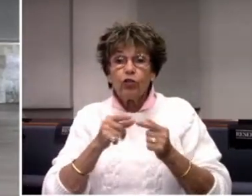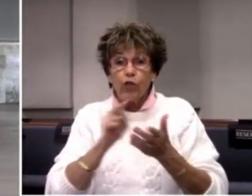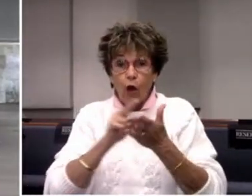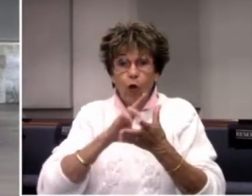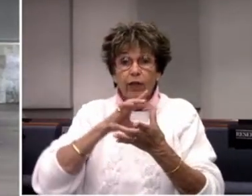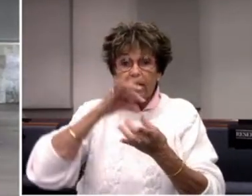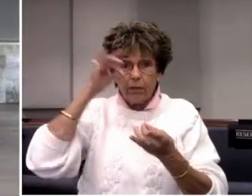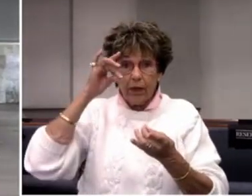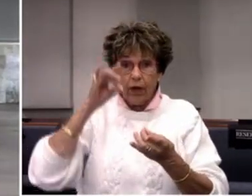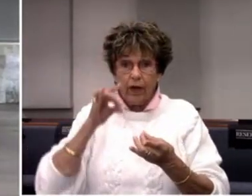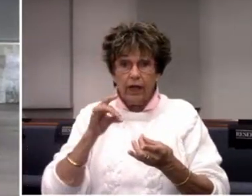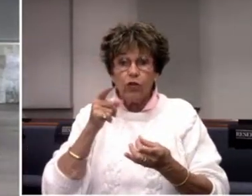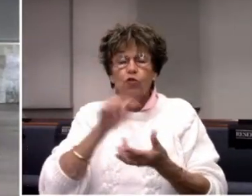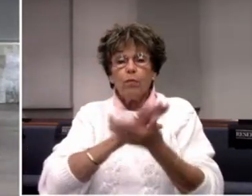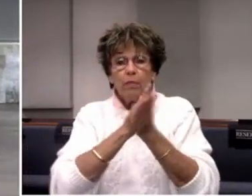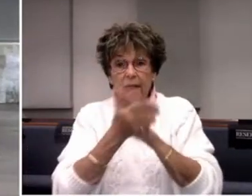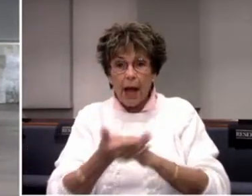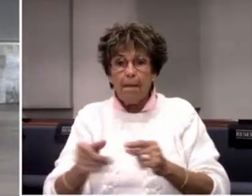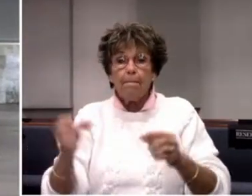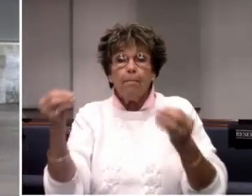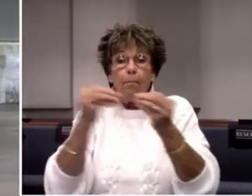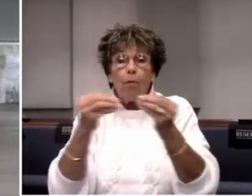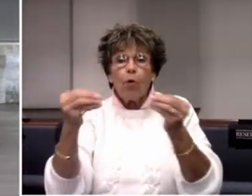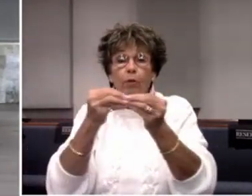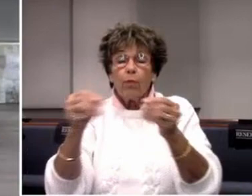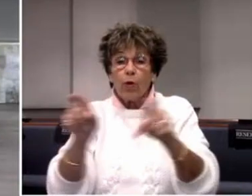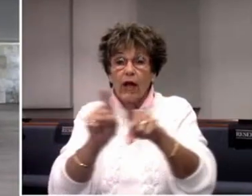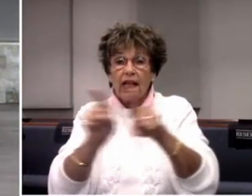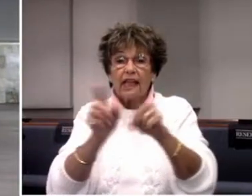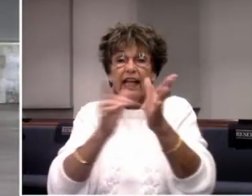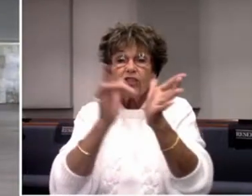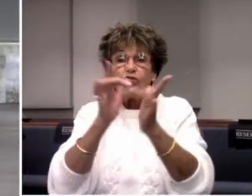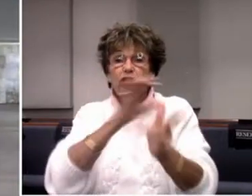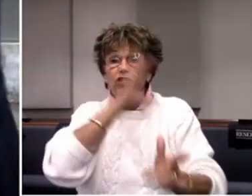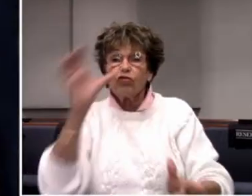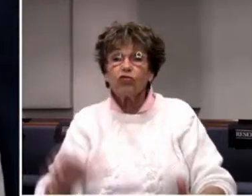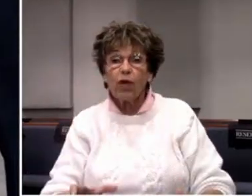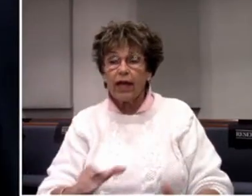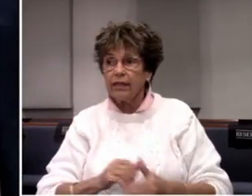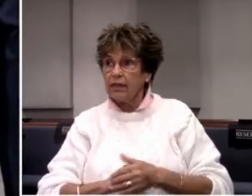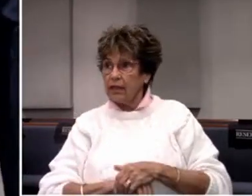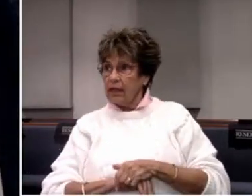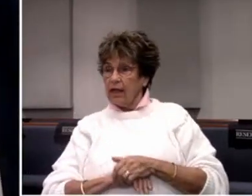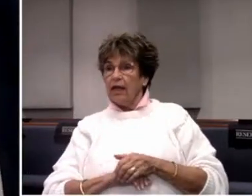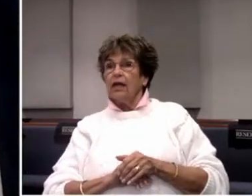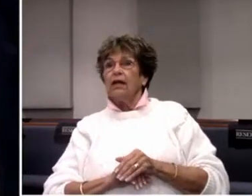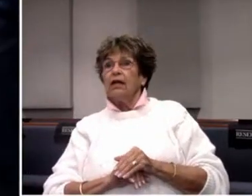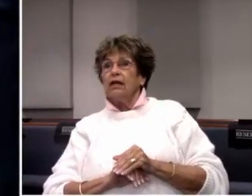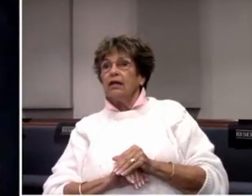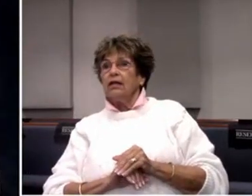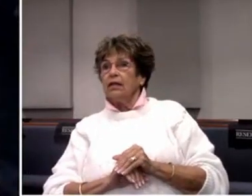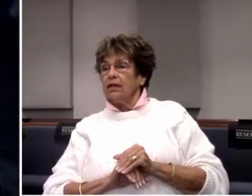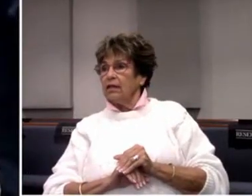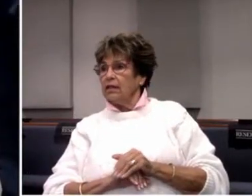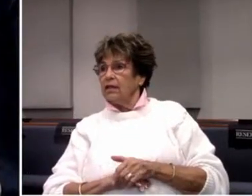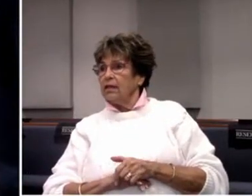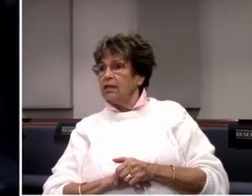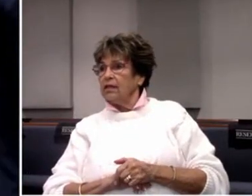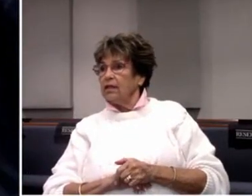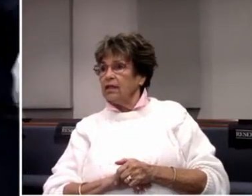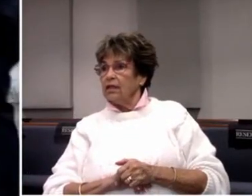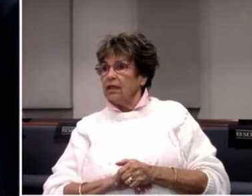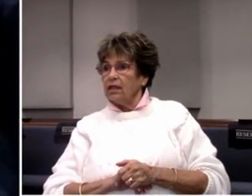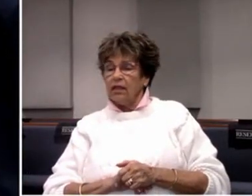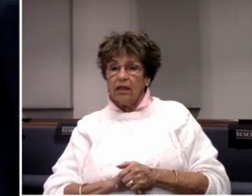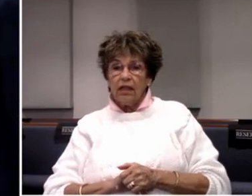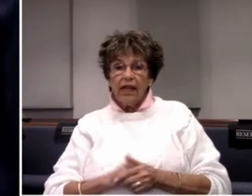nature, not your old nature. Therefore, Thomas Alexander Hunter Jr., that's me, when somebody does evil to you, don't you